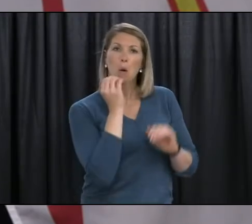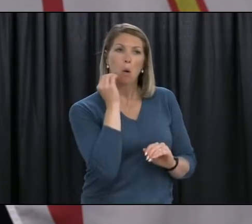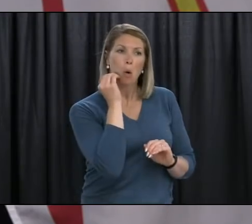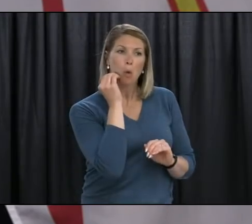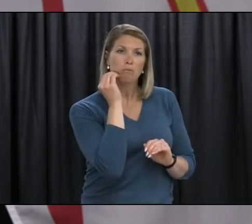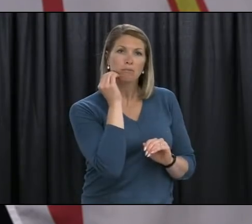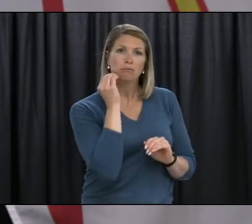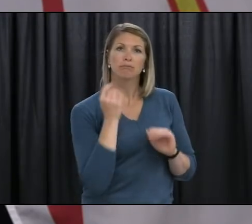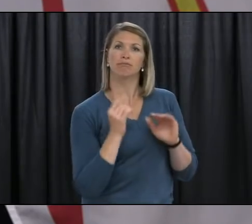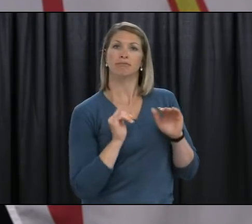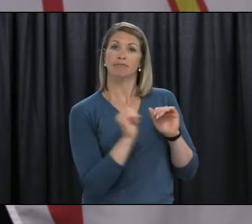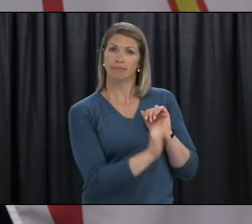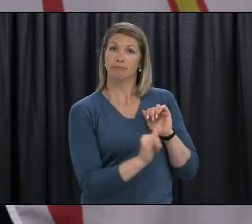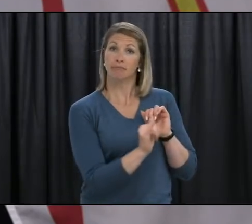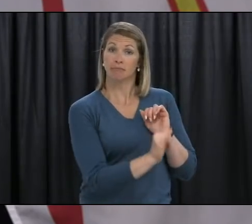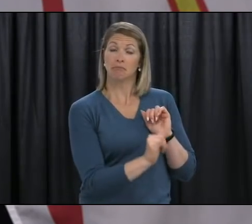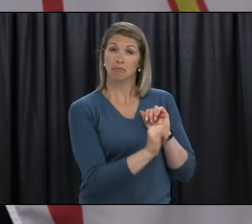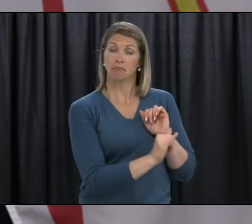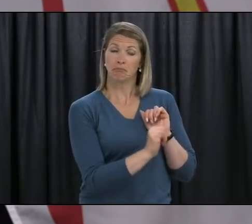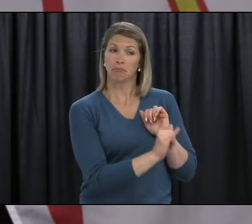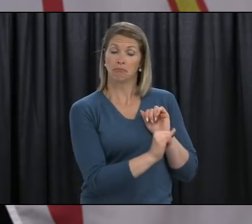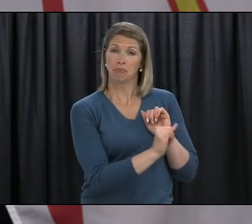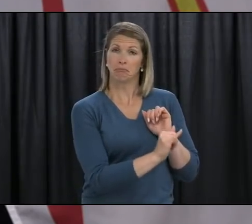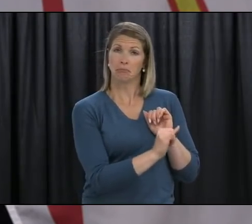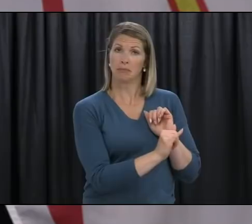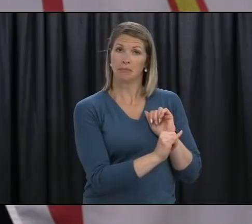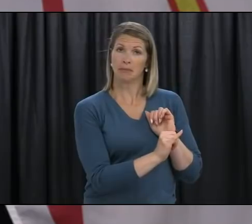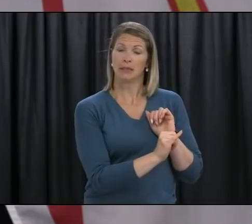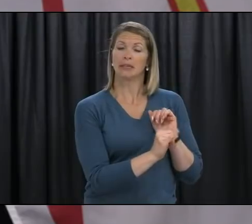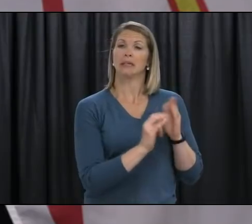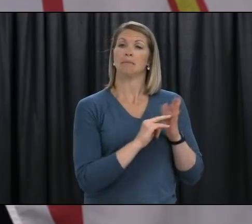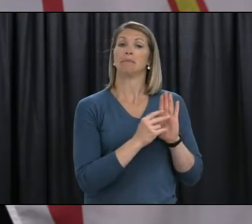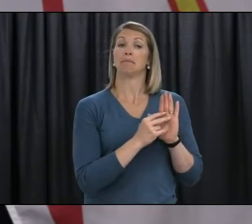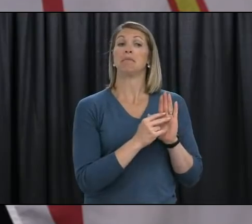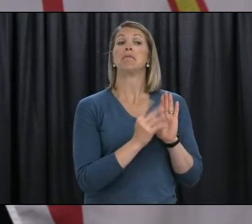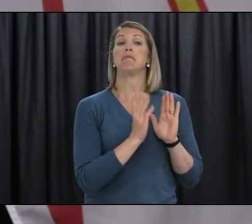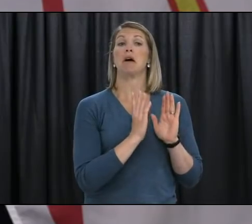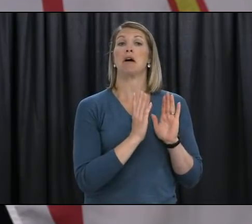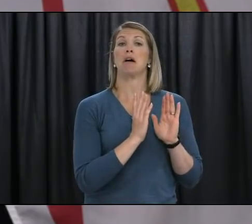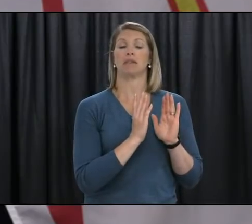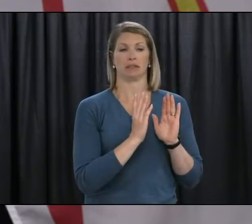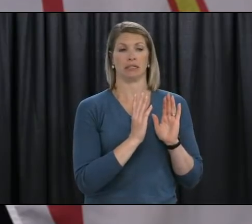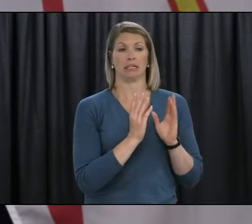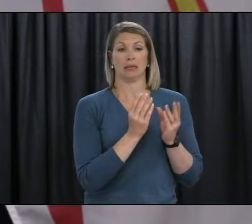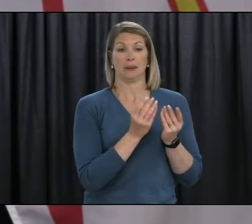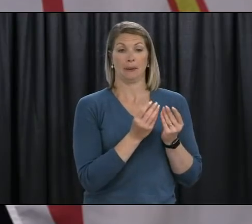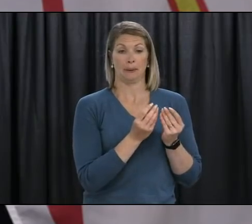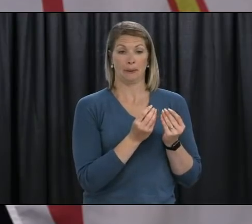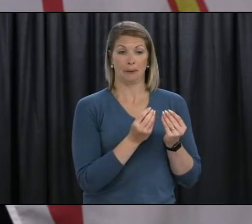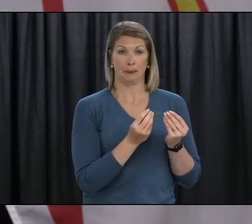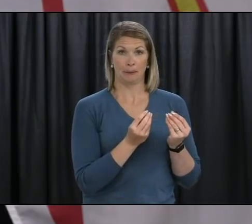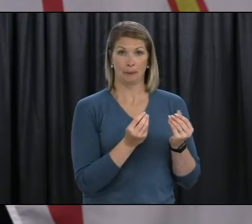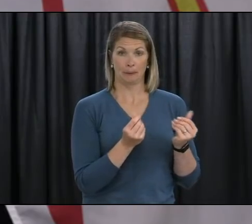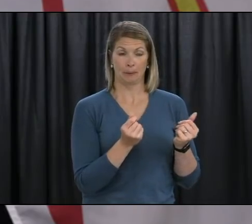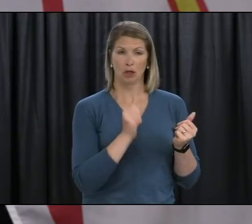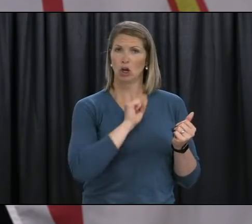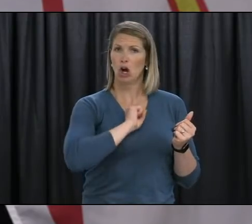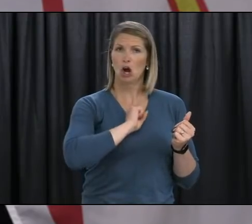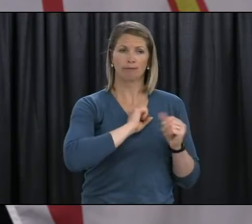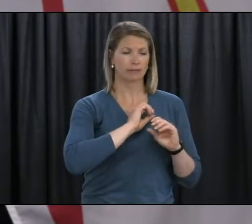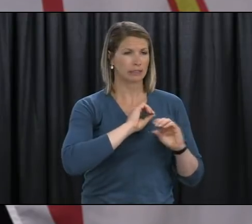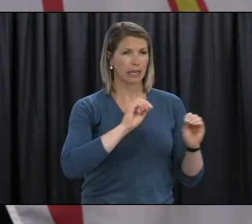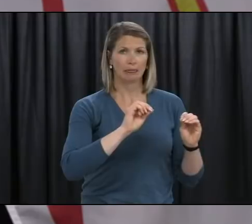in the community, then what we say is if they're 10 days post diagnosis or post symptom